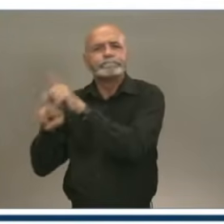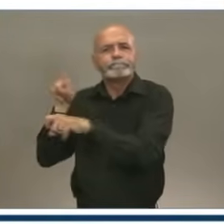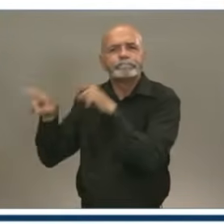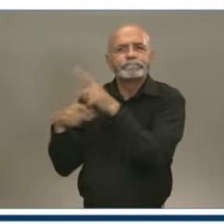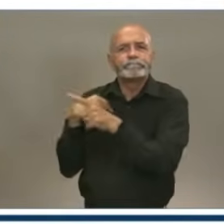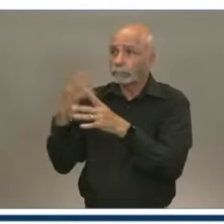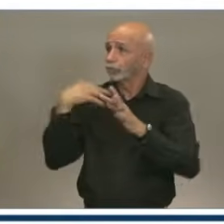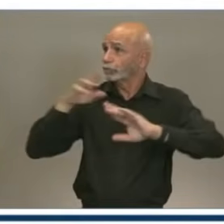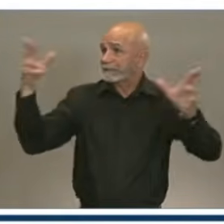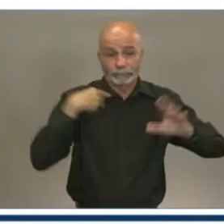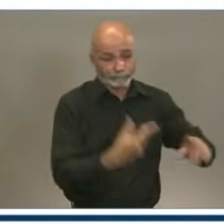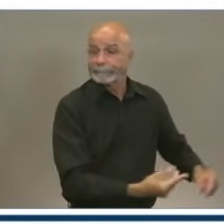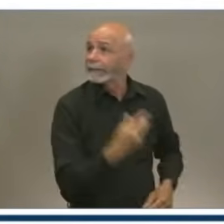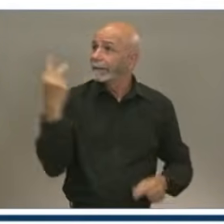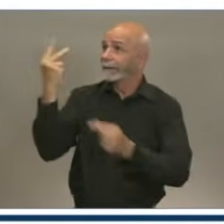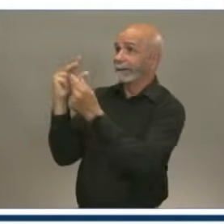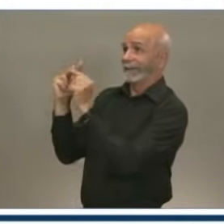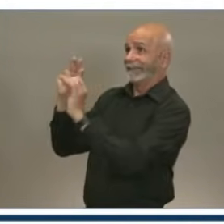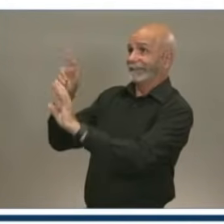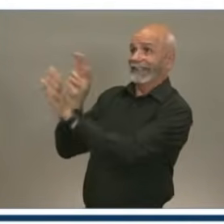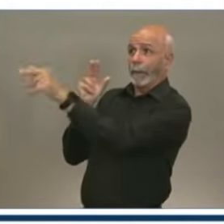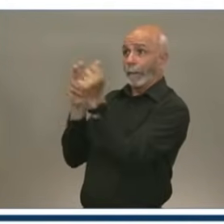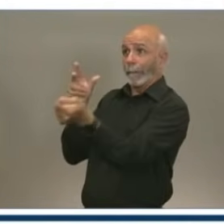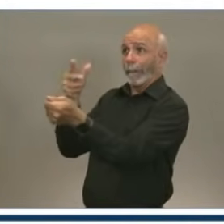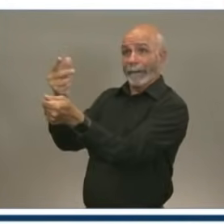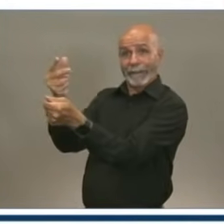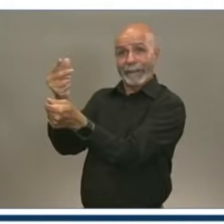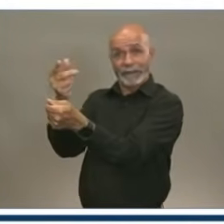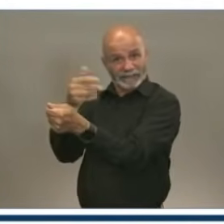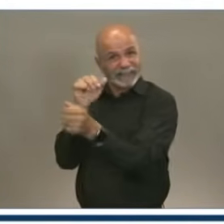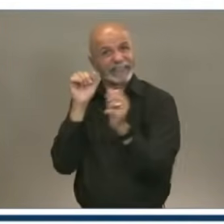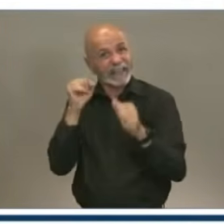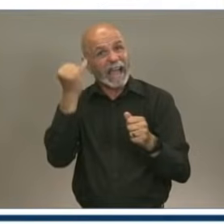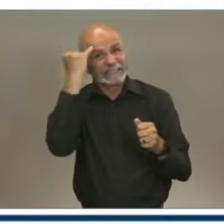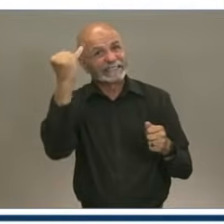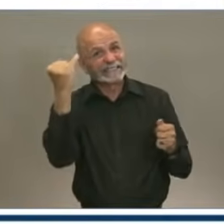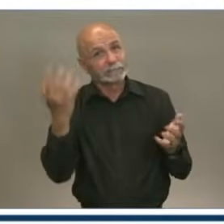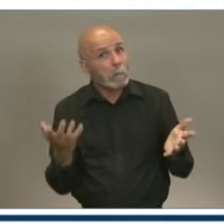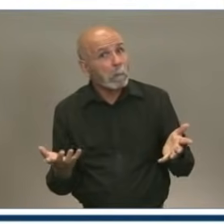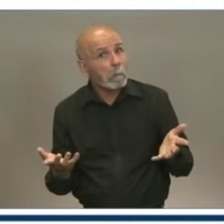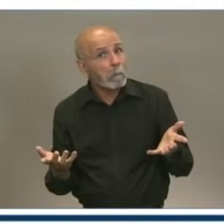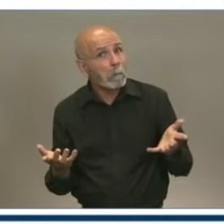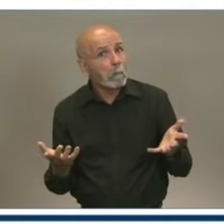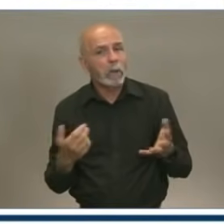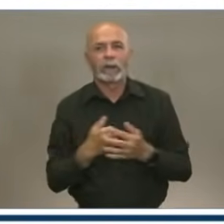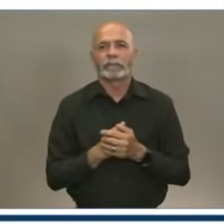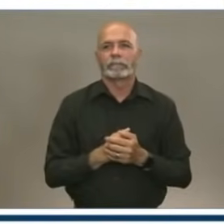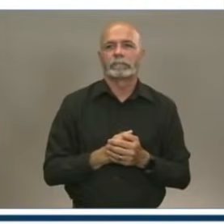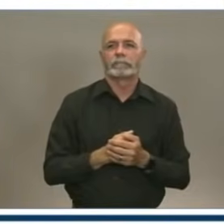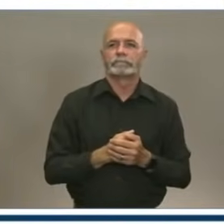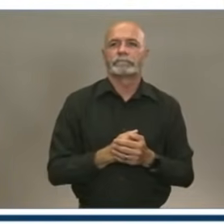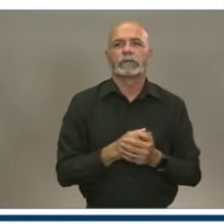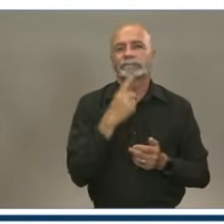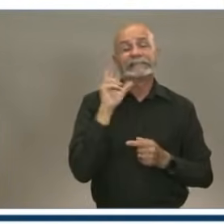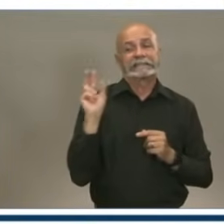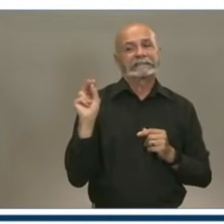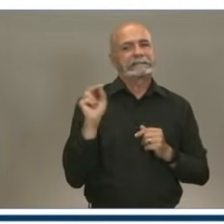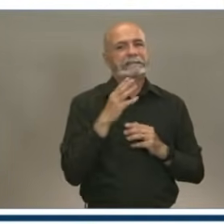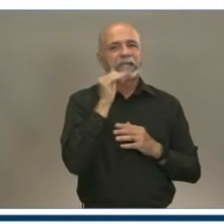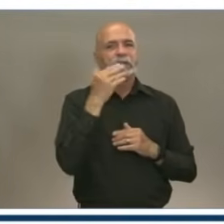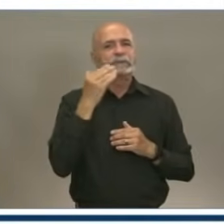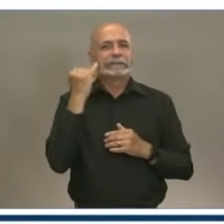clinic down the street. At what point do you move to that stage? Well, we're not at the point of reaching out to